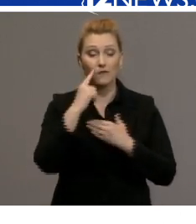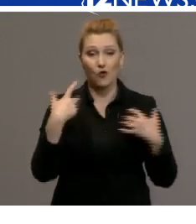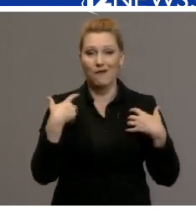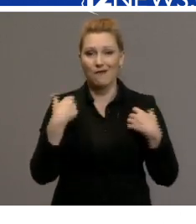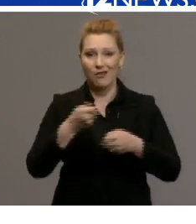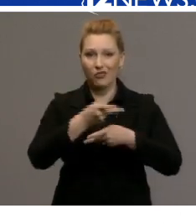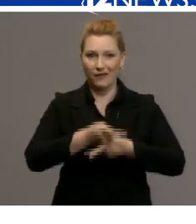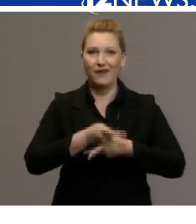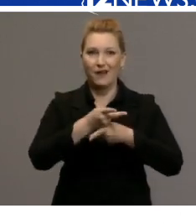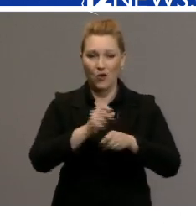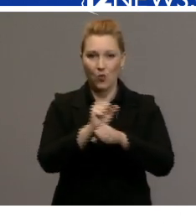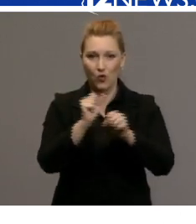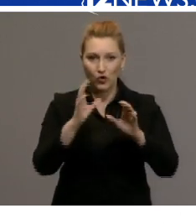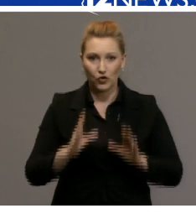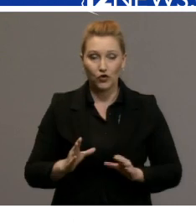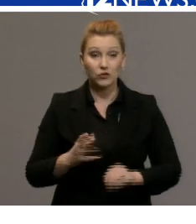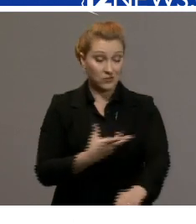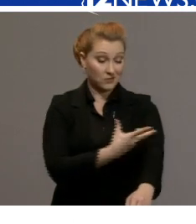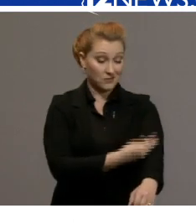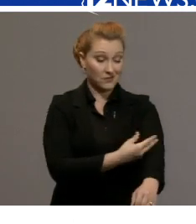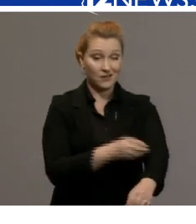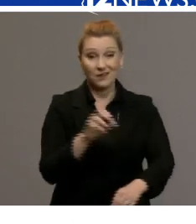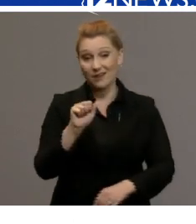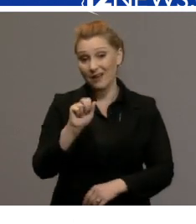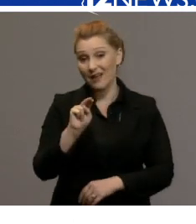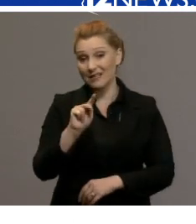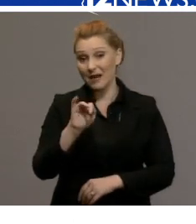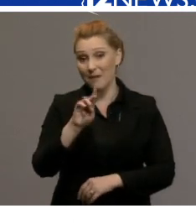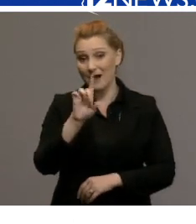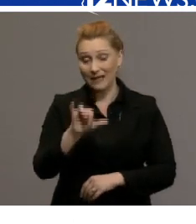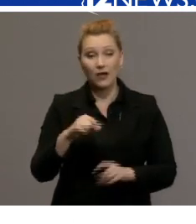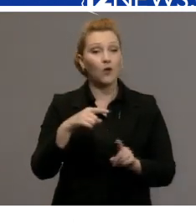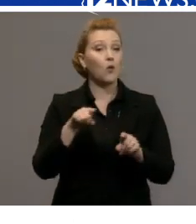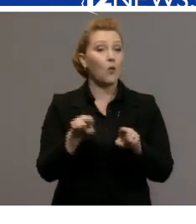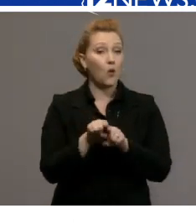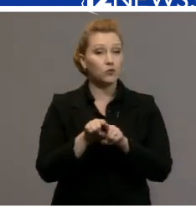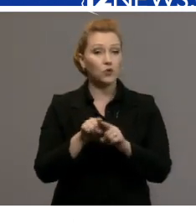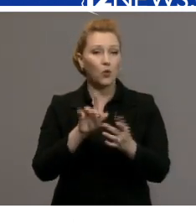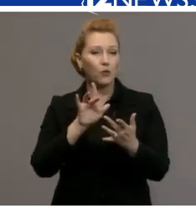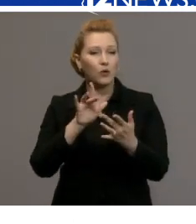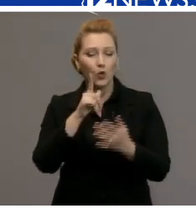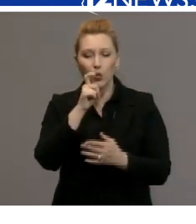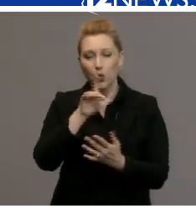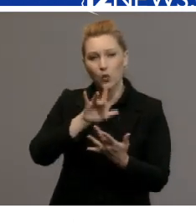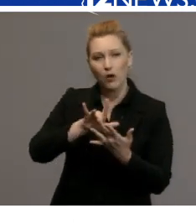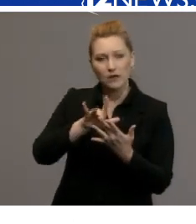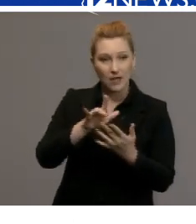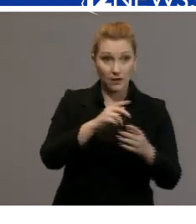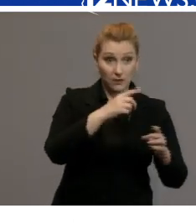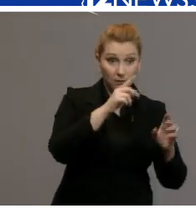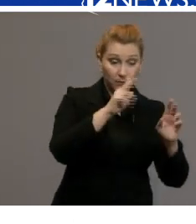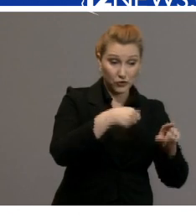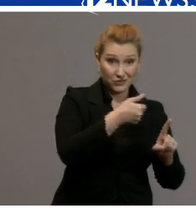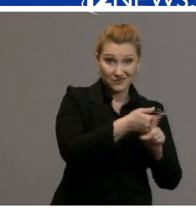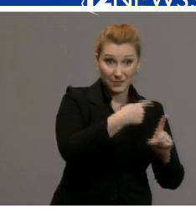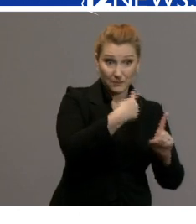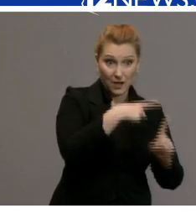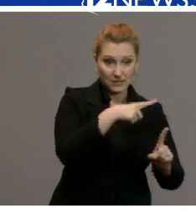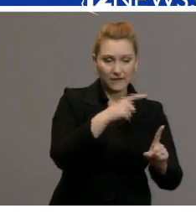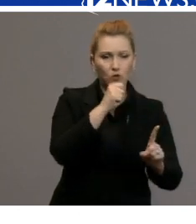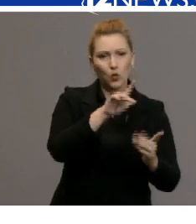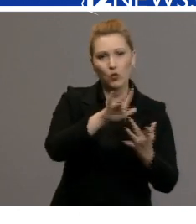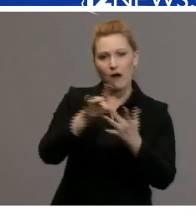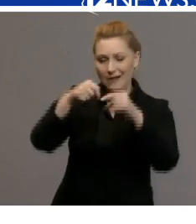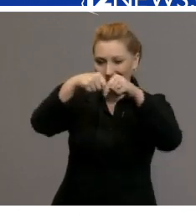antibody testing and trace contacts of COVID-19 results. If you take a look at our testing blitz, began